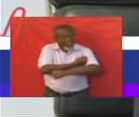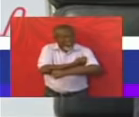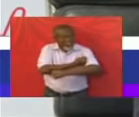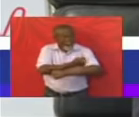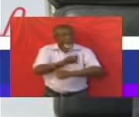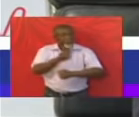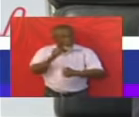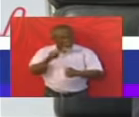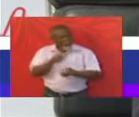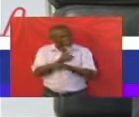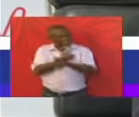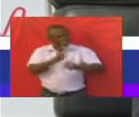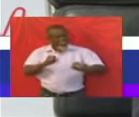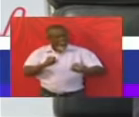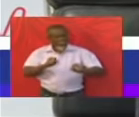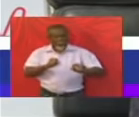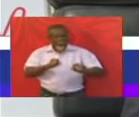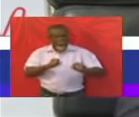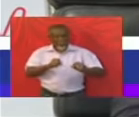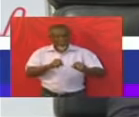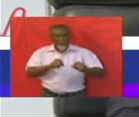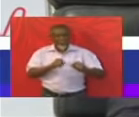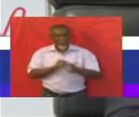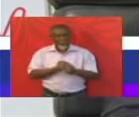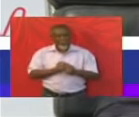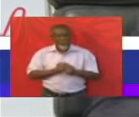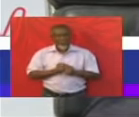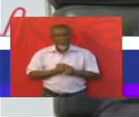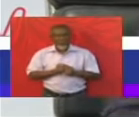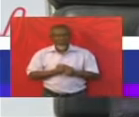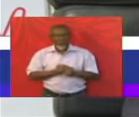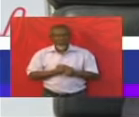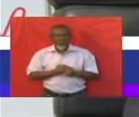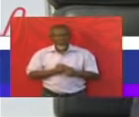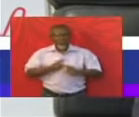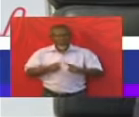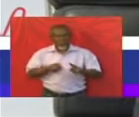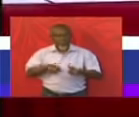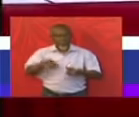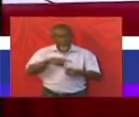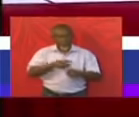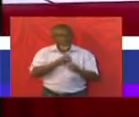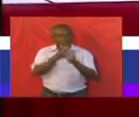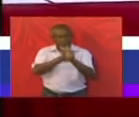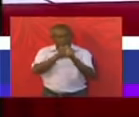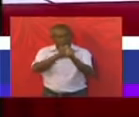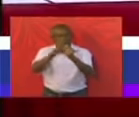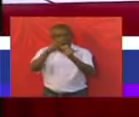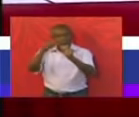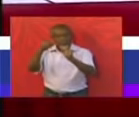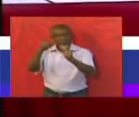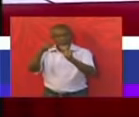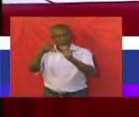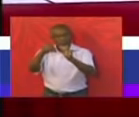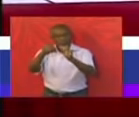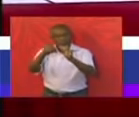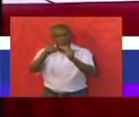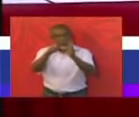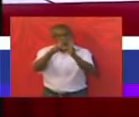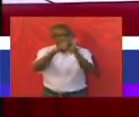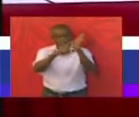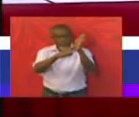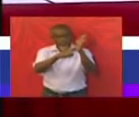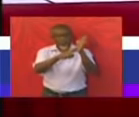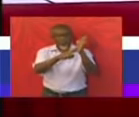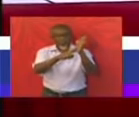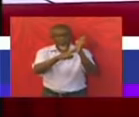first, even if it's in the first 12 weeks. But what we are doing, we are following the WHO's guidance, which we recently received, which says just for an